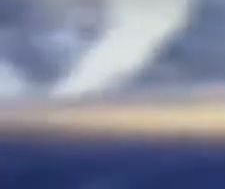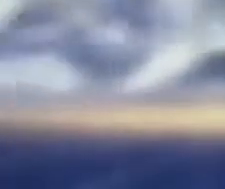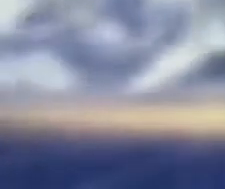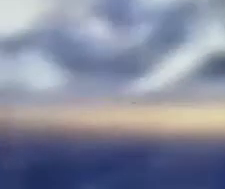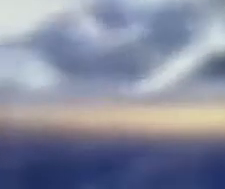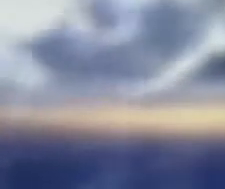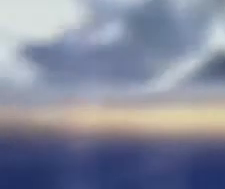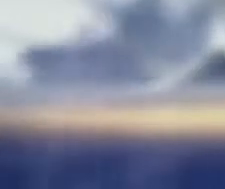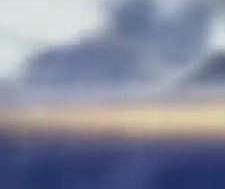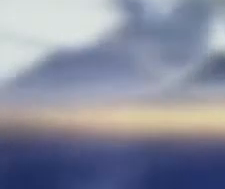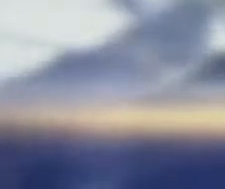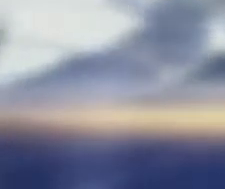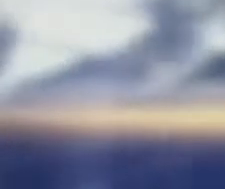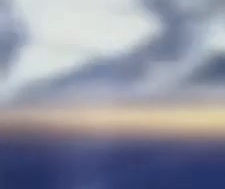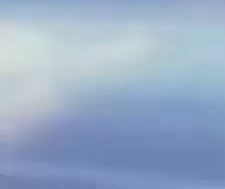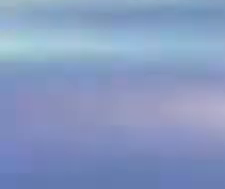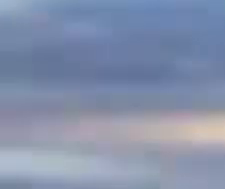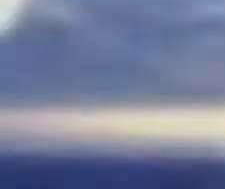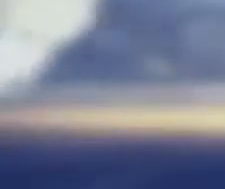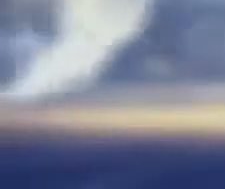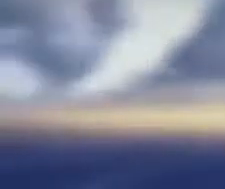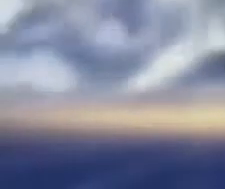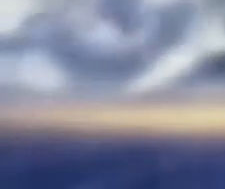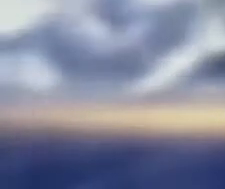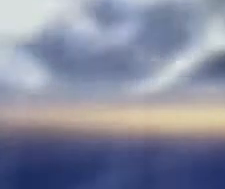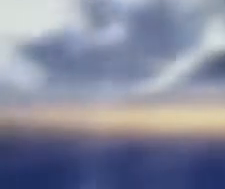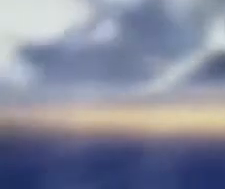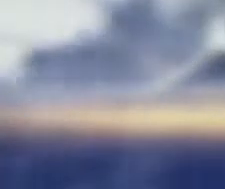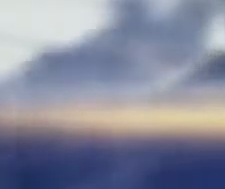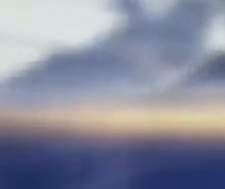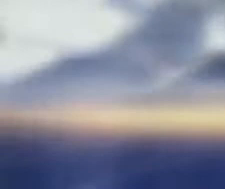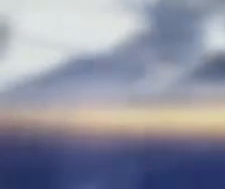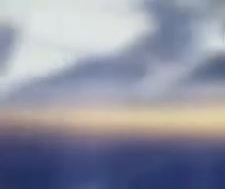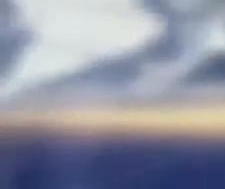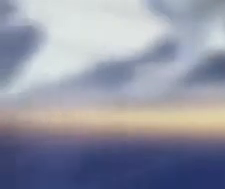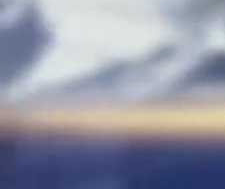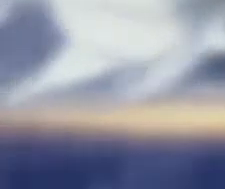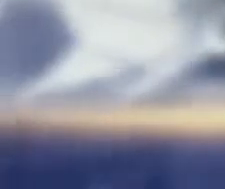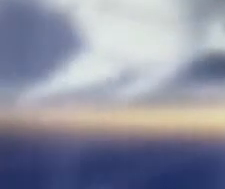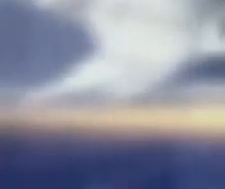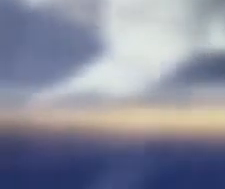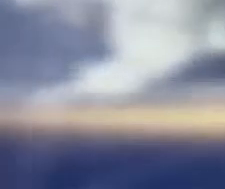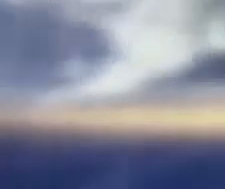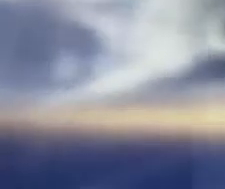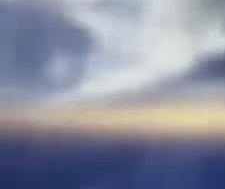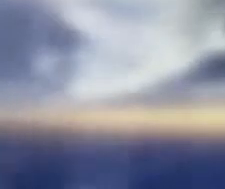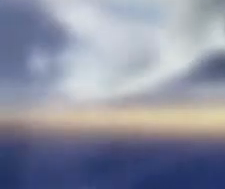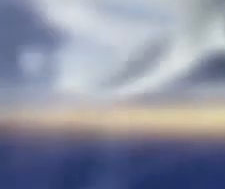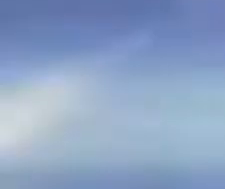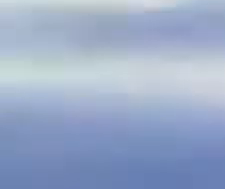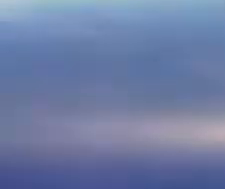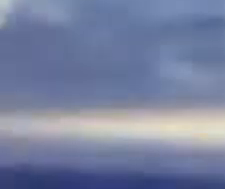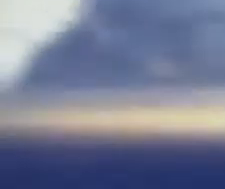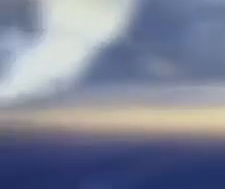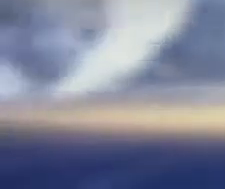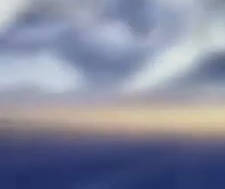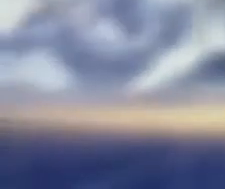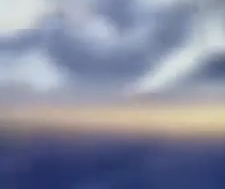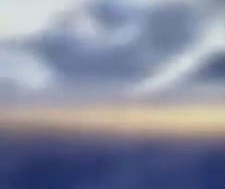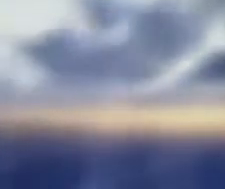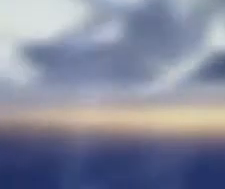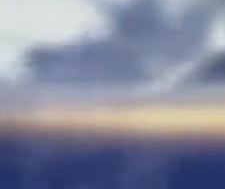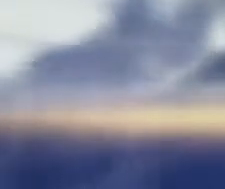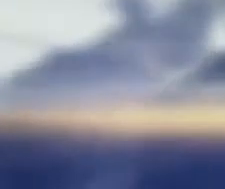food around, is retiring. During his tenure, the company's market capitalizing swung past $100 billion for the first